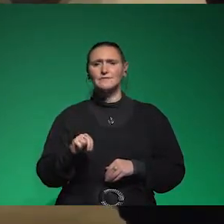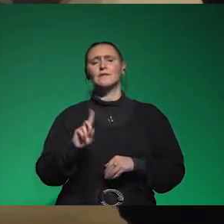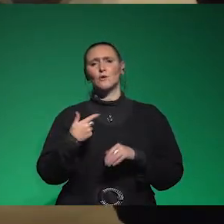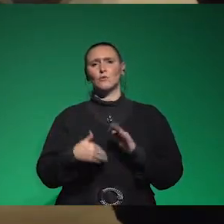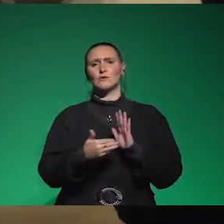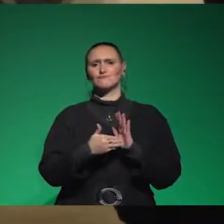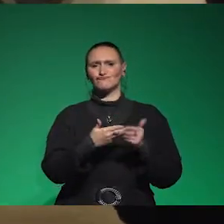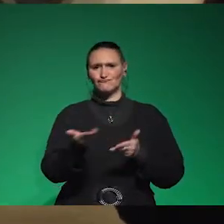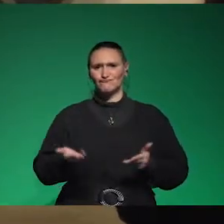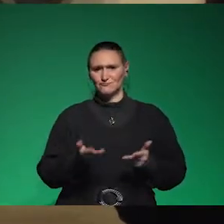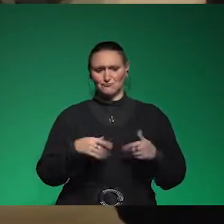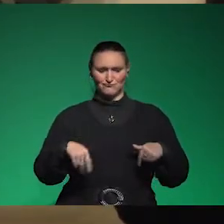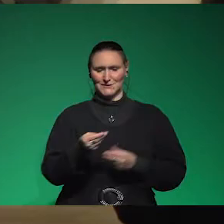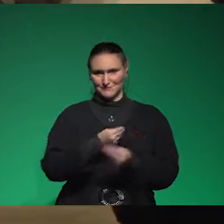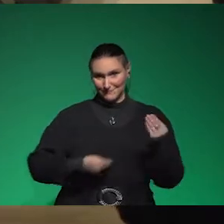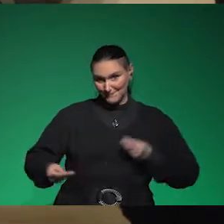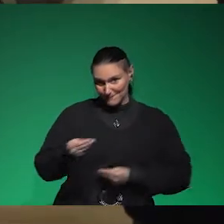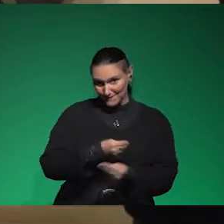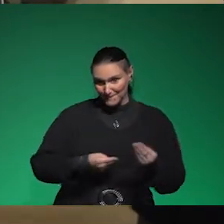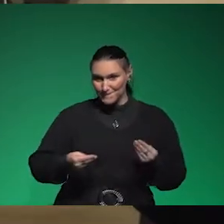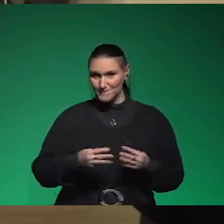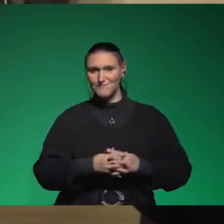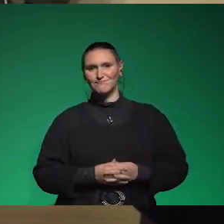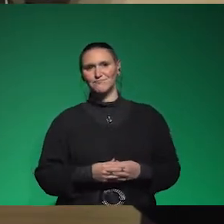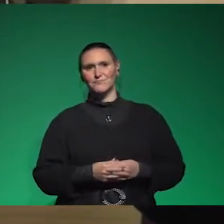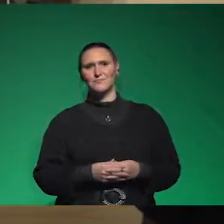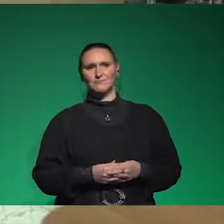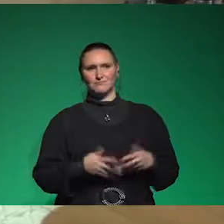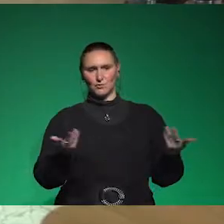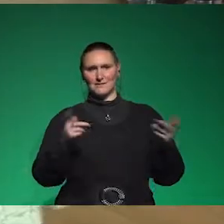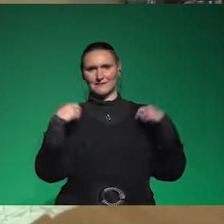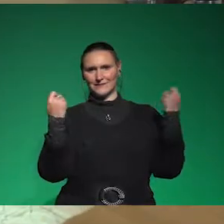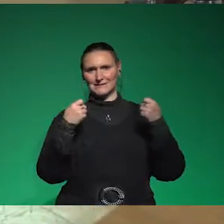how we will make the festival next